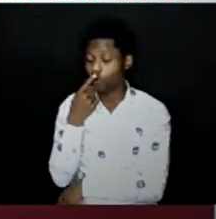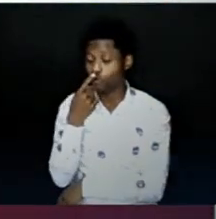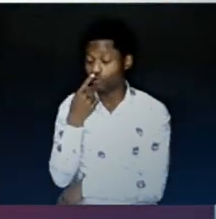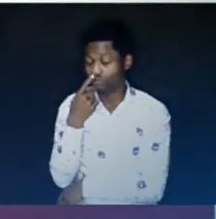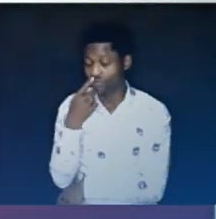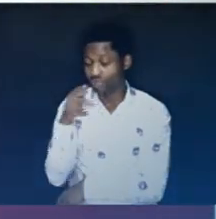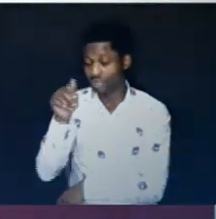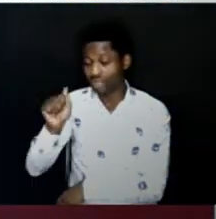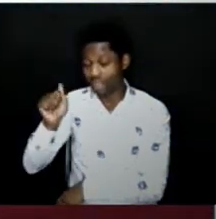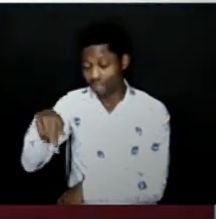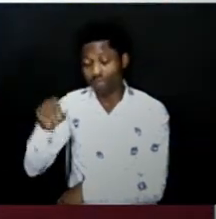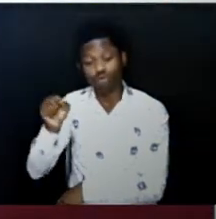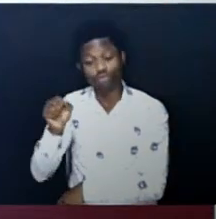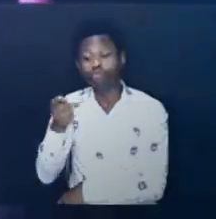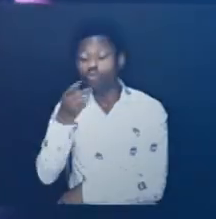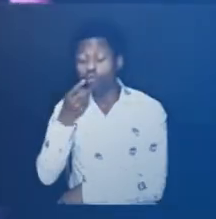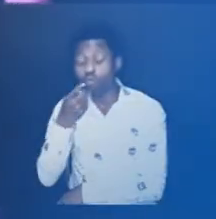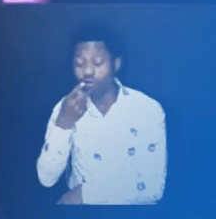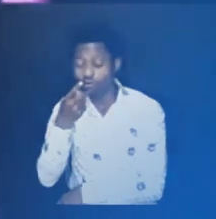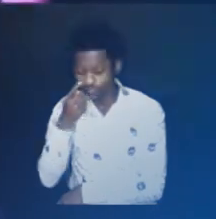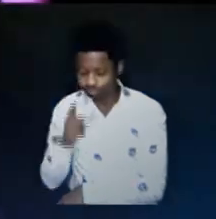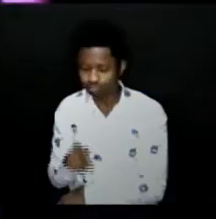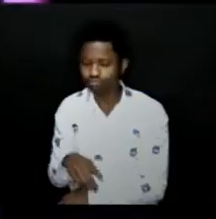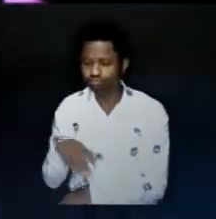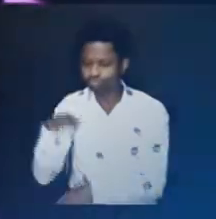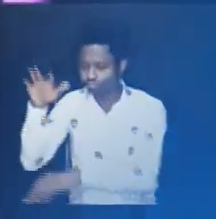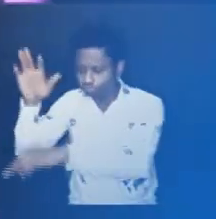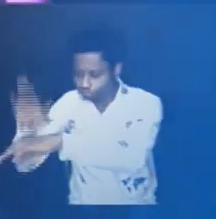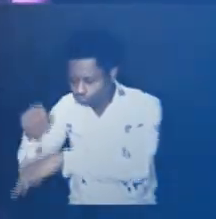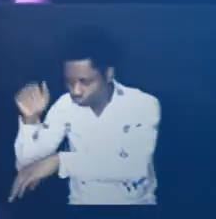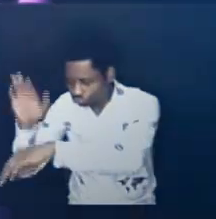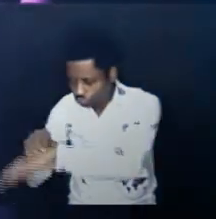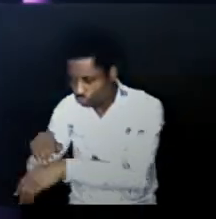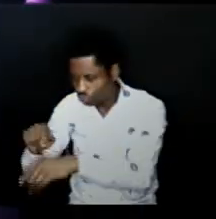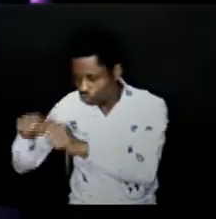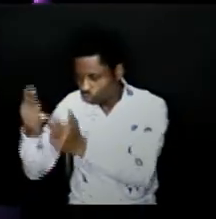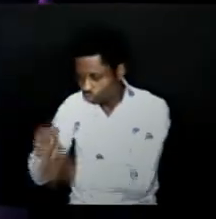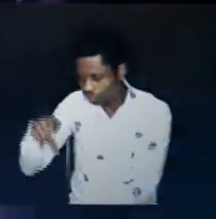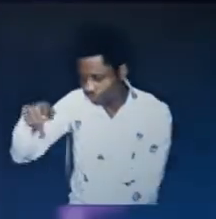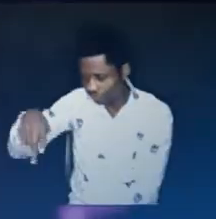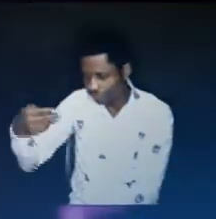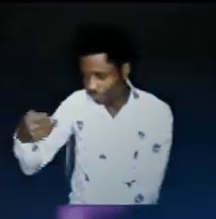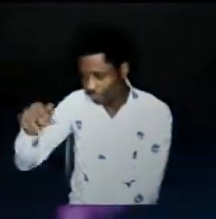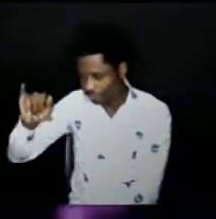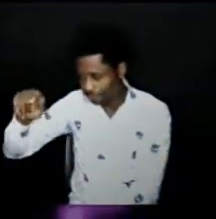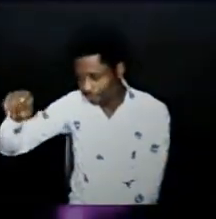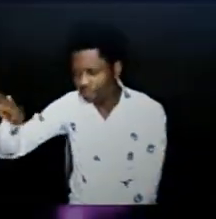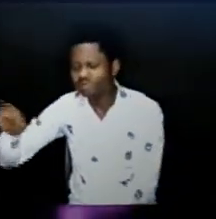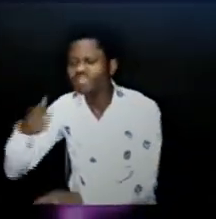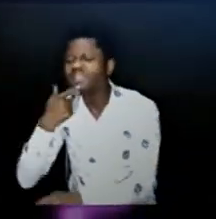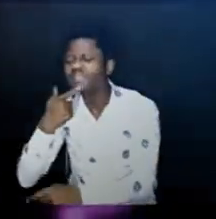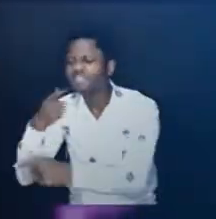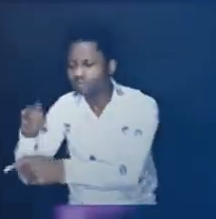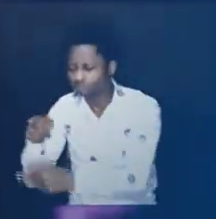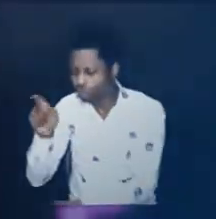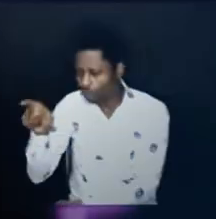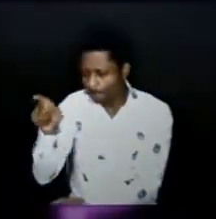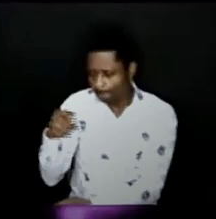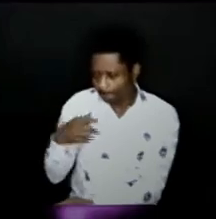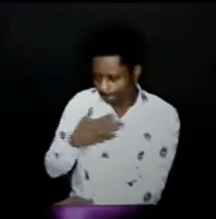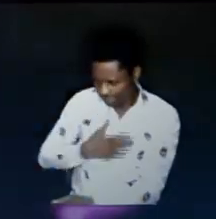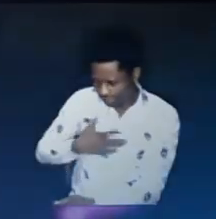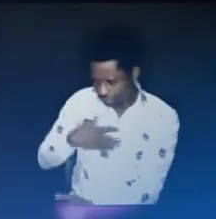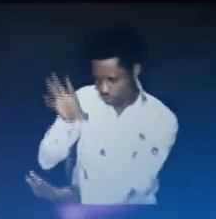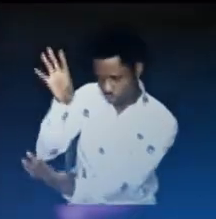example. So my Paul, but what did I pray Philippians for? He said, "One share, ni just uono eso." And the examples of believers who